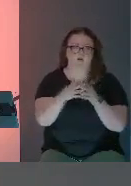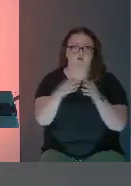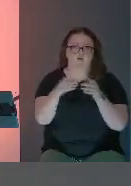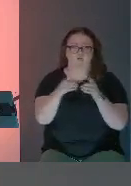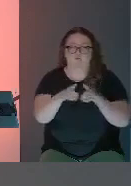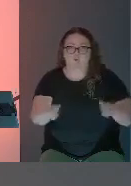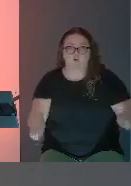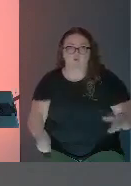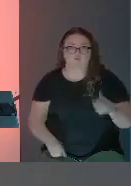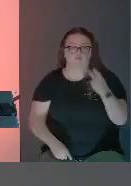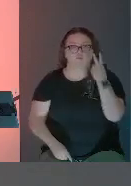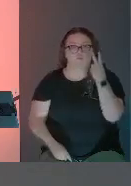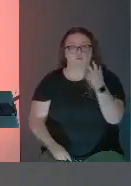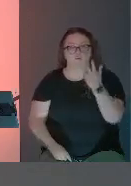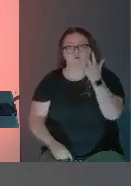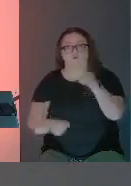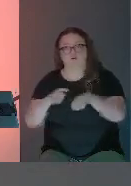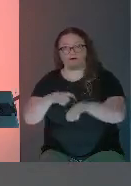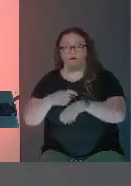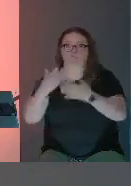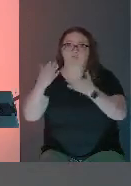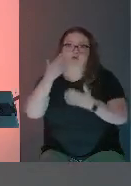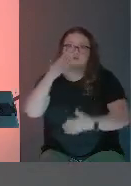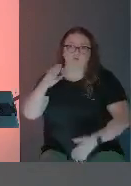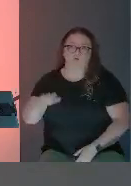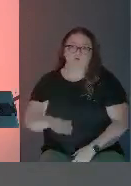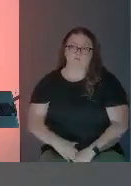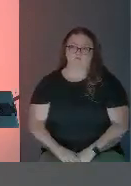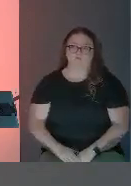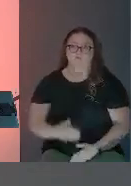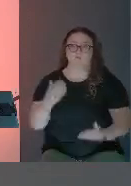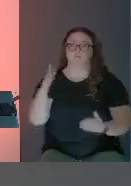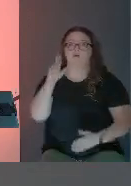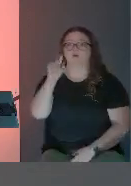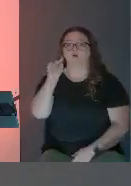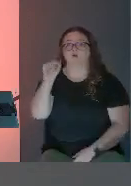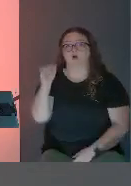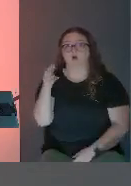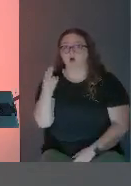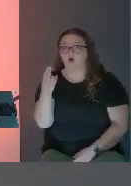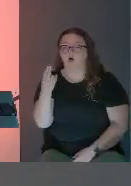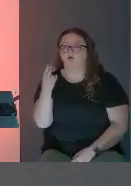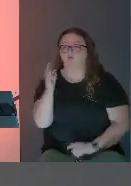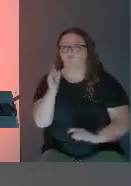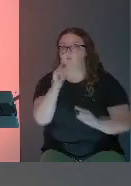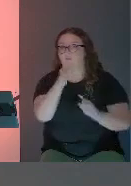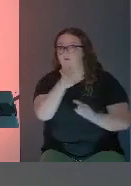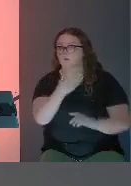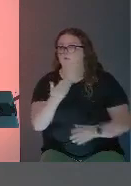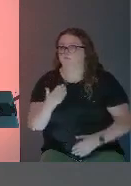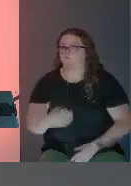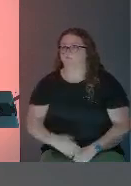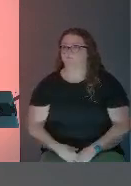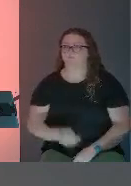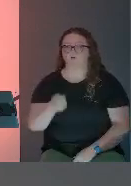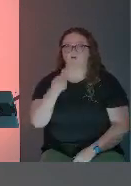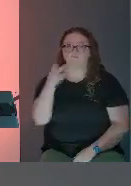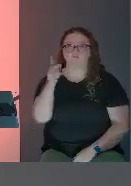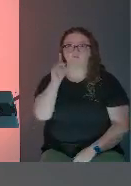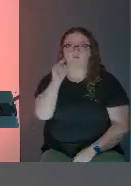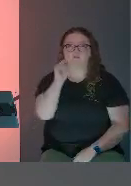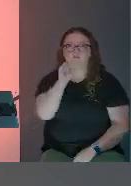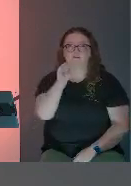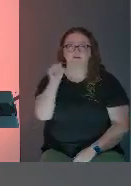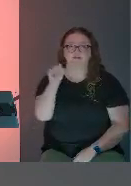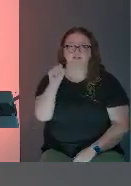Who knows? I'd probably be a ski bum up in Utah somewhere. A couple knee replacements,